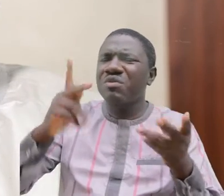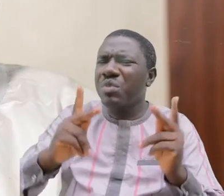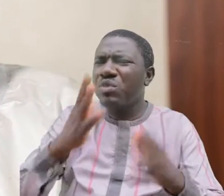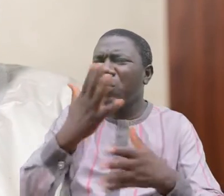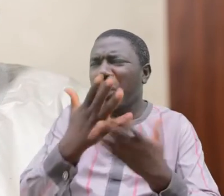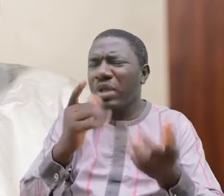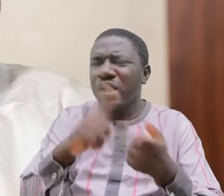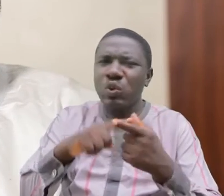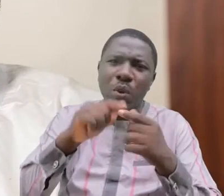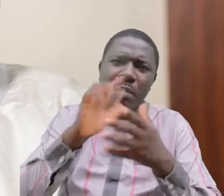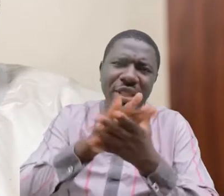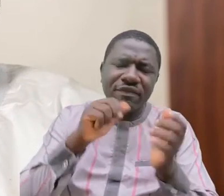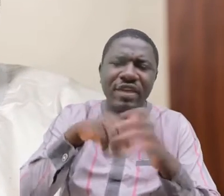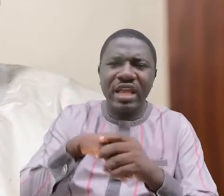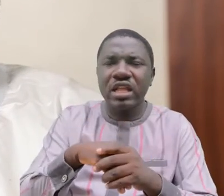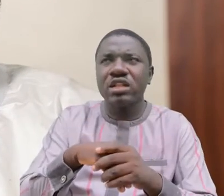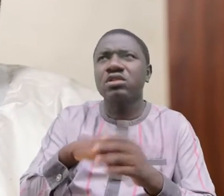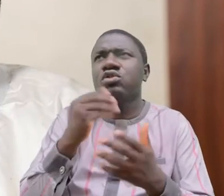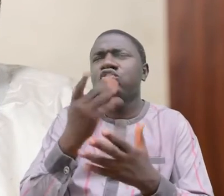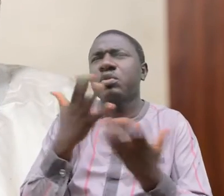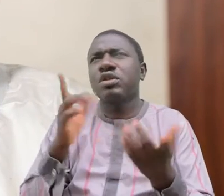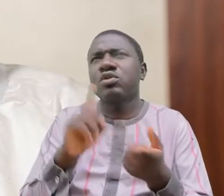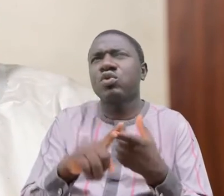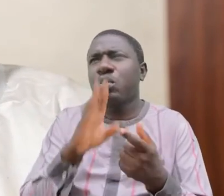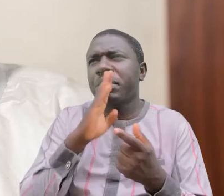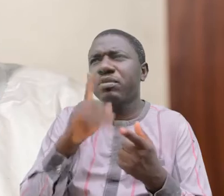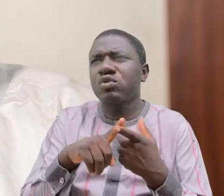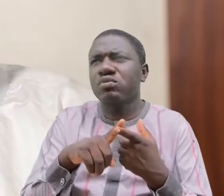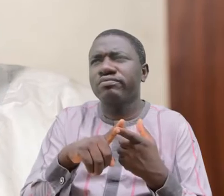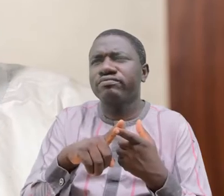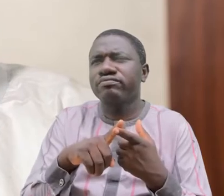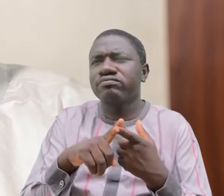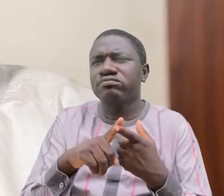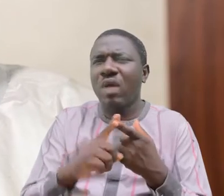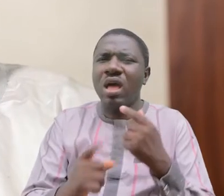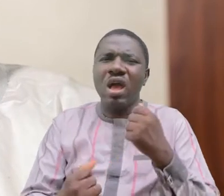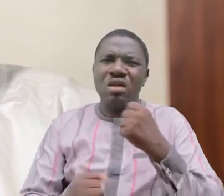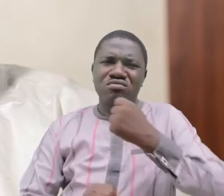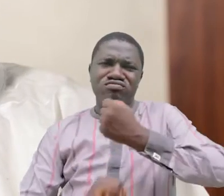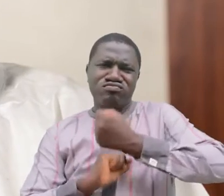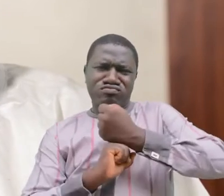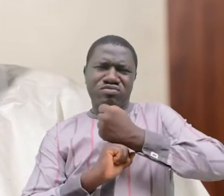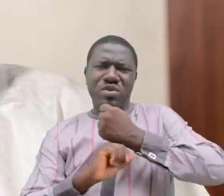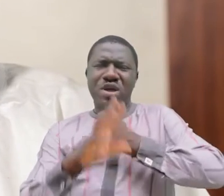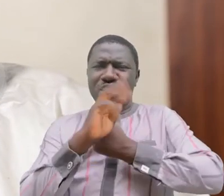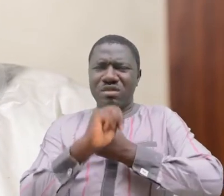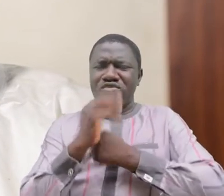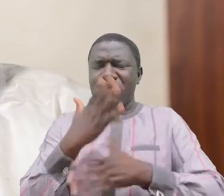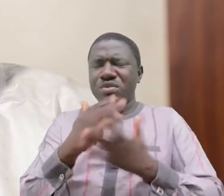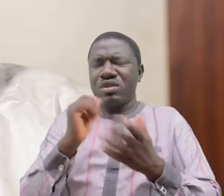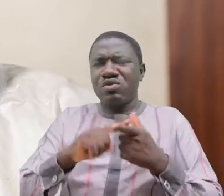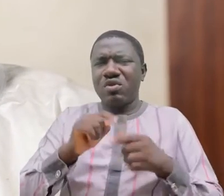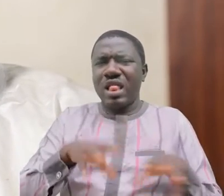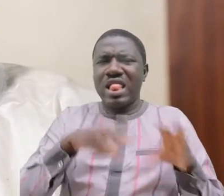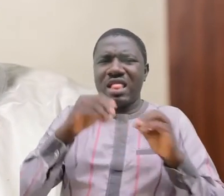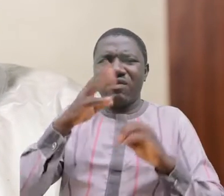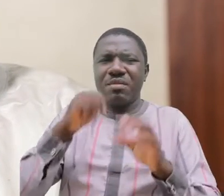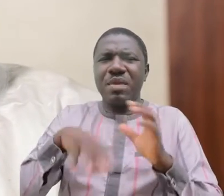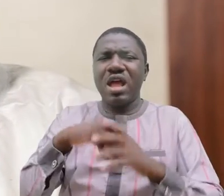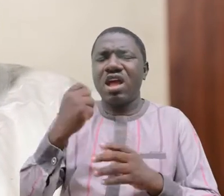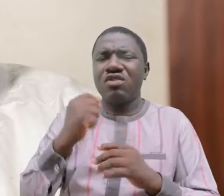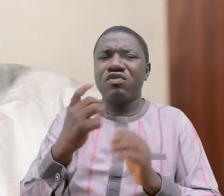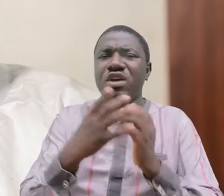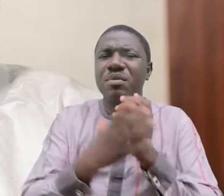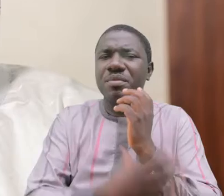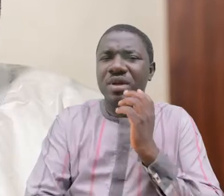to believe in, something to fall back to, something to lift them up from the poverty level they are